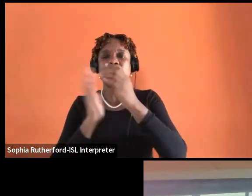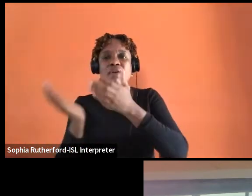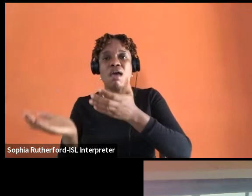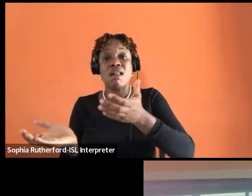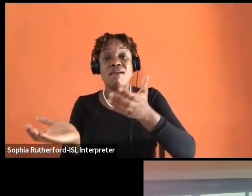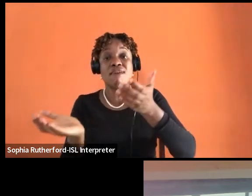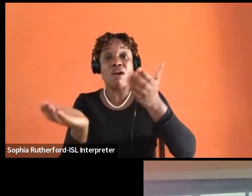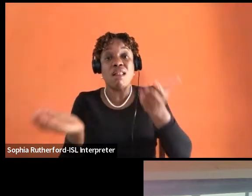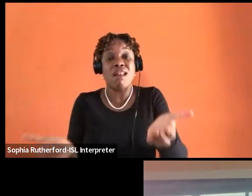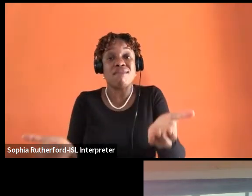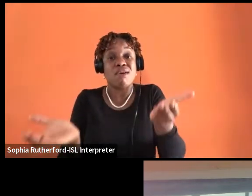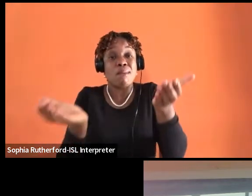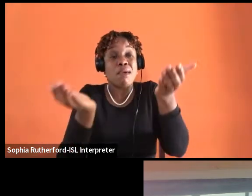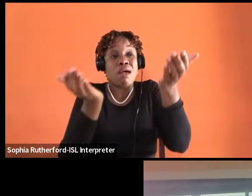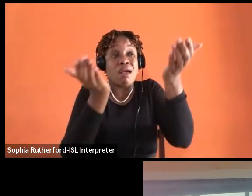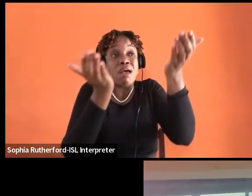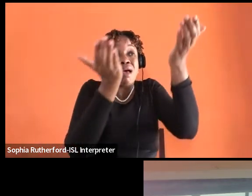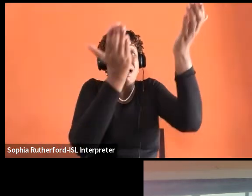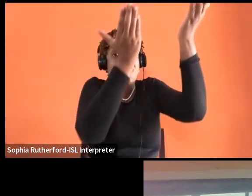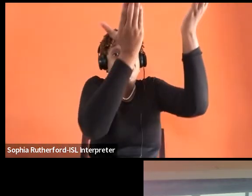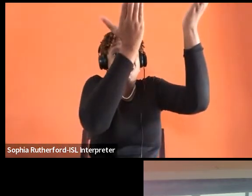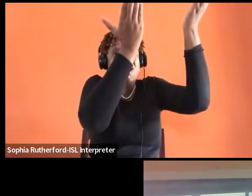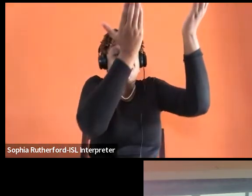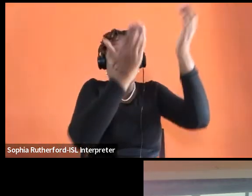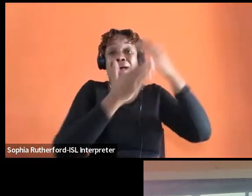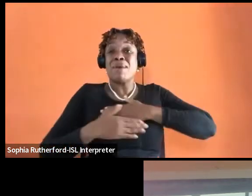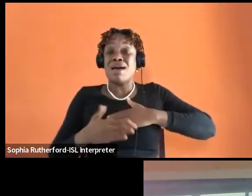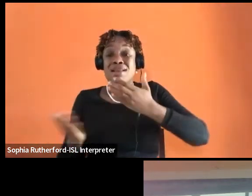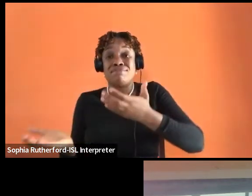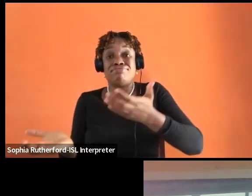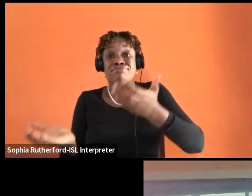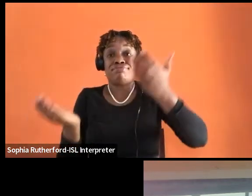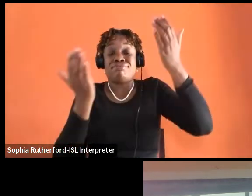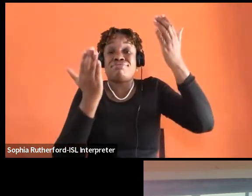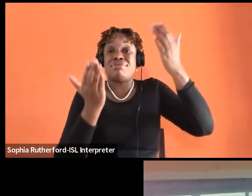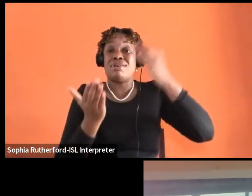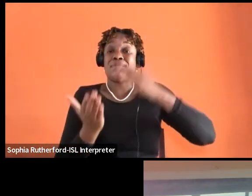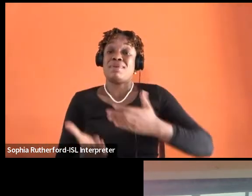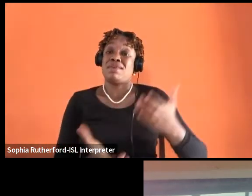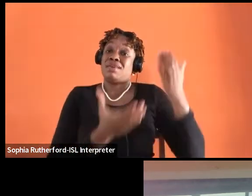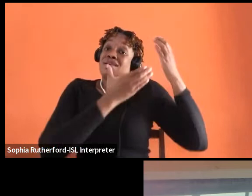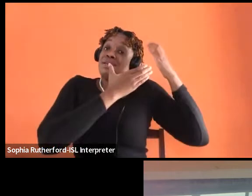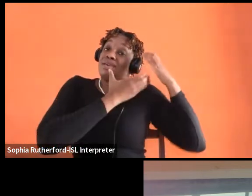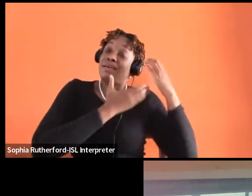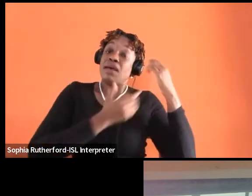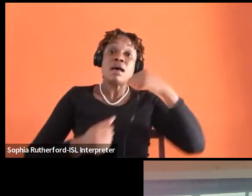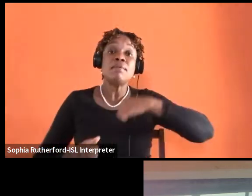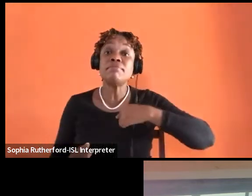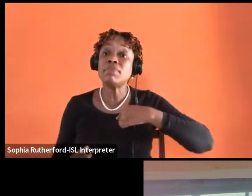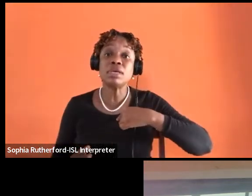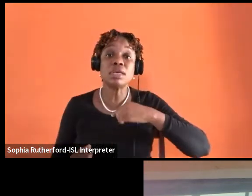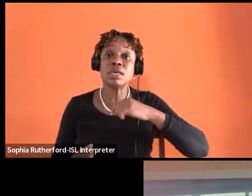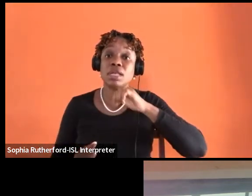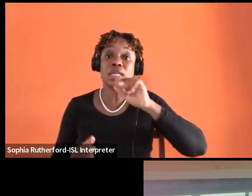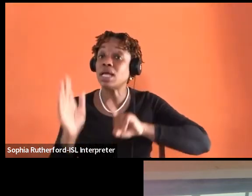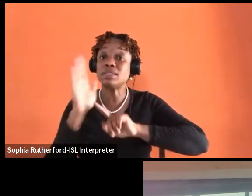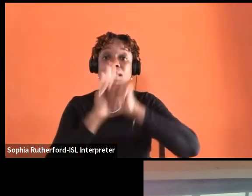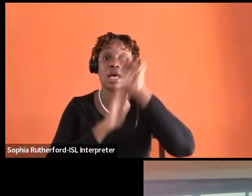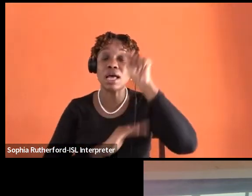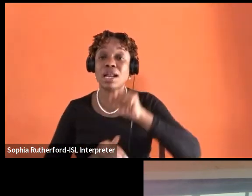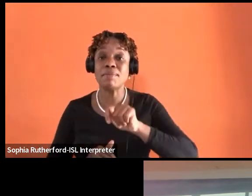the child bodily up on my little shoulder, up on my shoulder, and I was just 5 feet 1 inch tall.